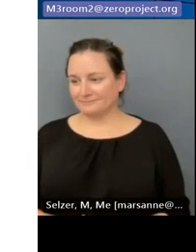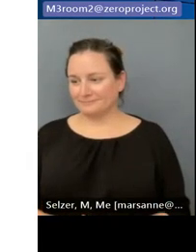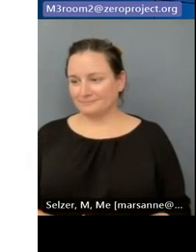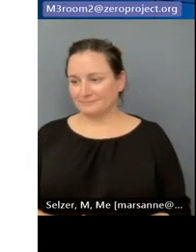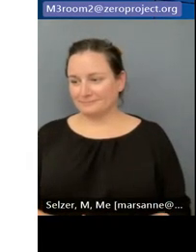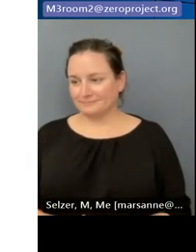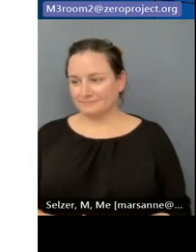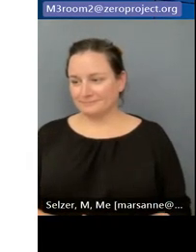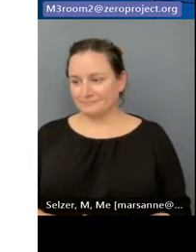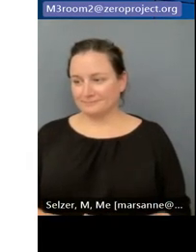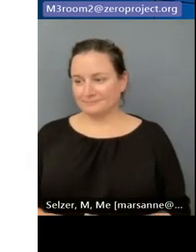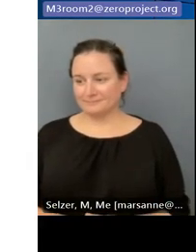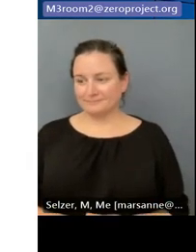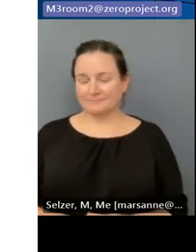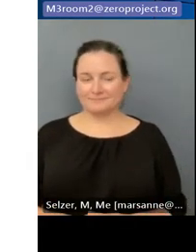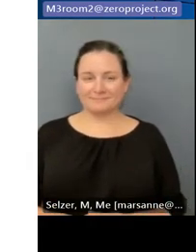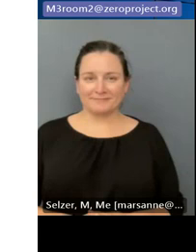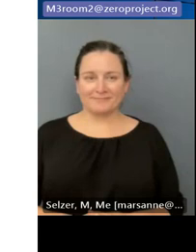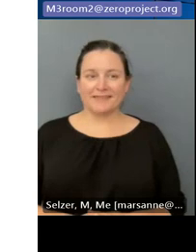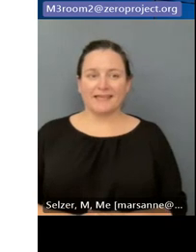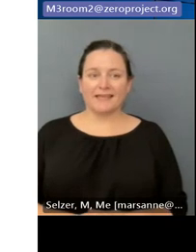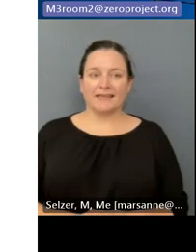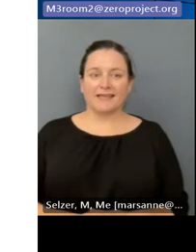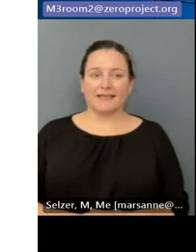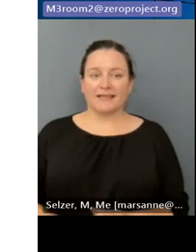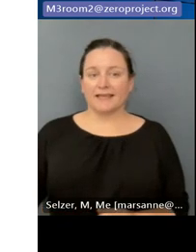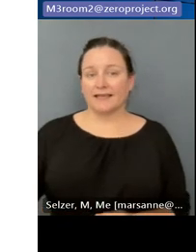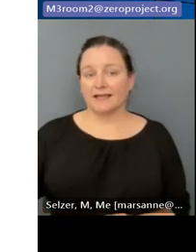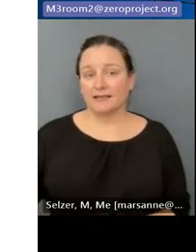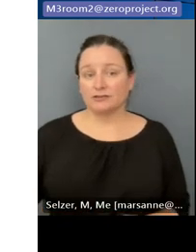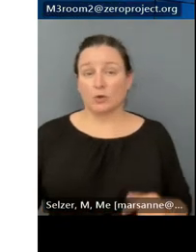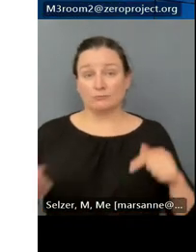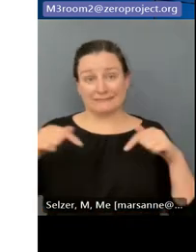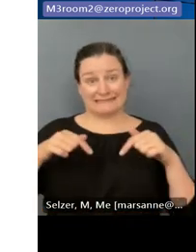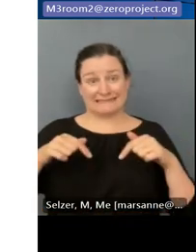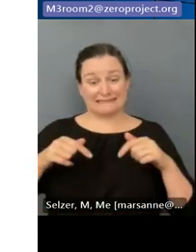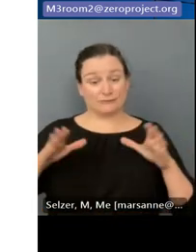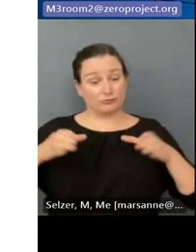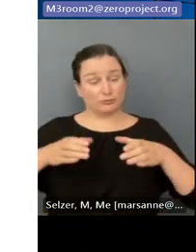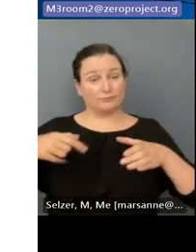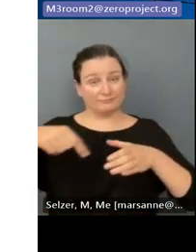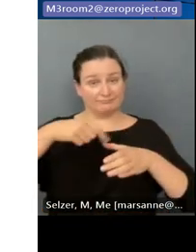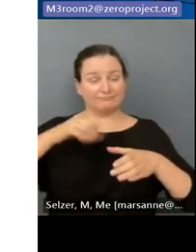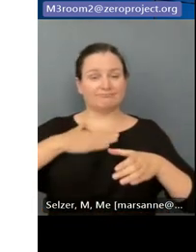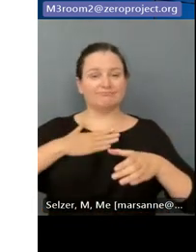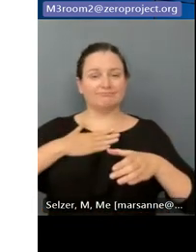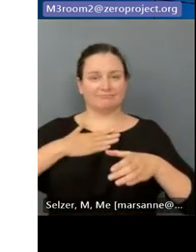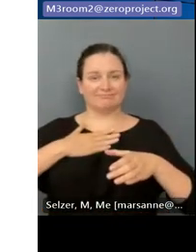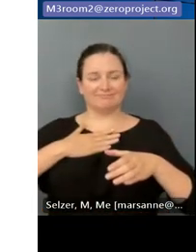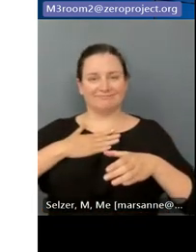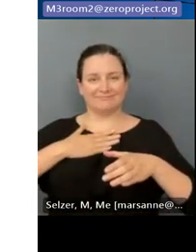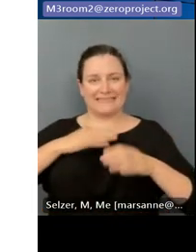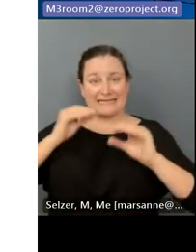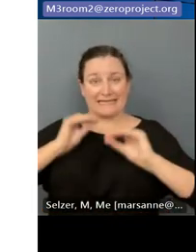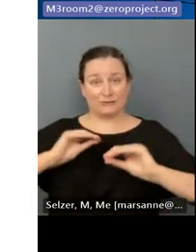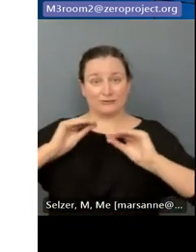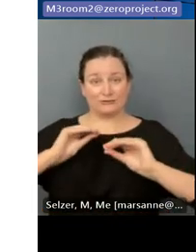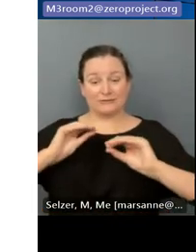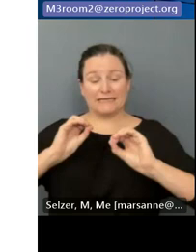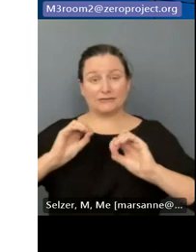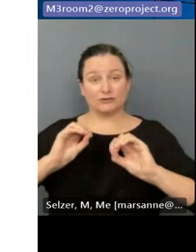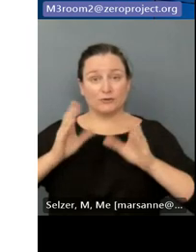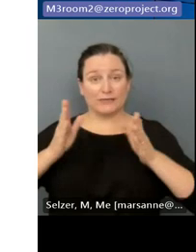before to start in the specific subject is inclusive education, I will talk about the Instituto